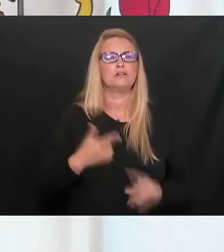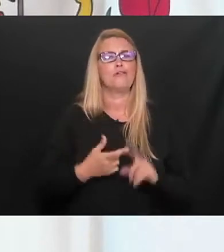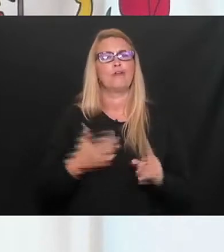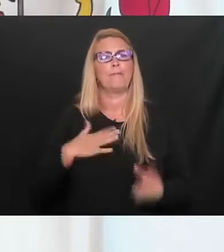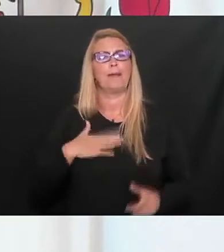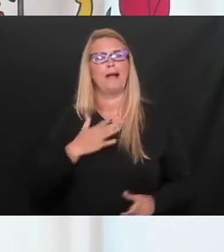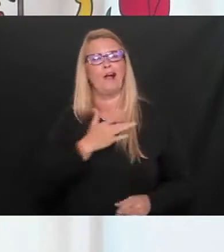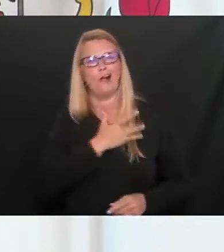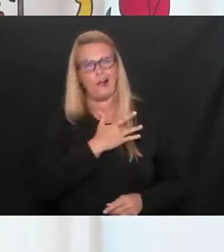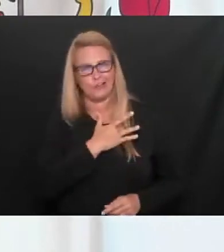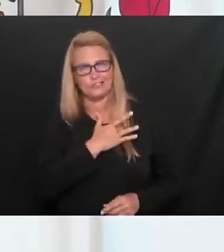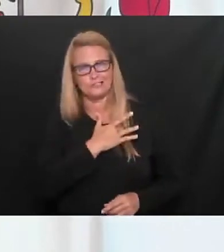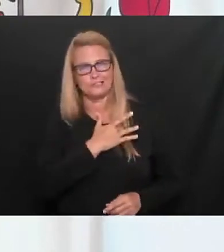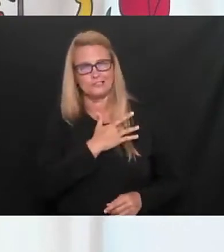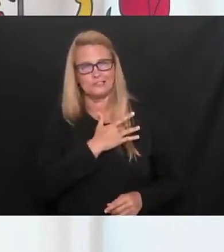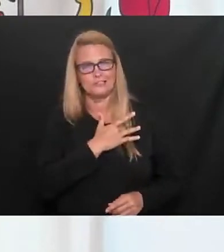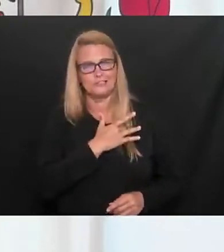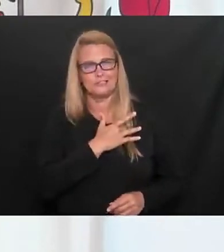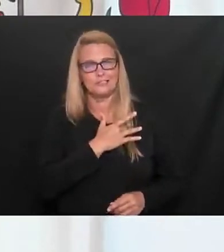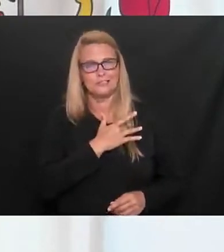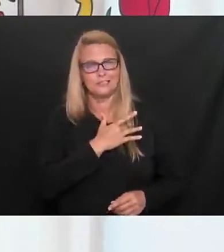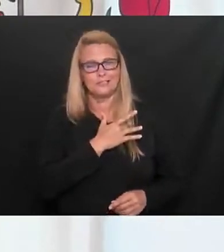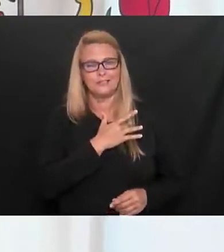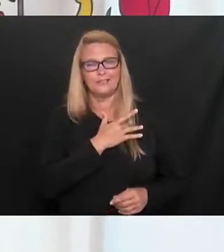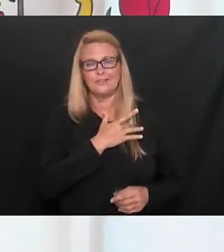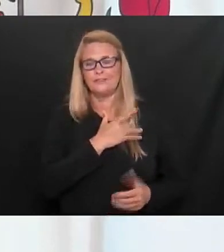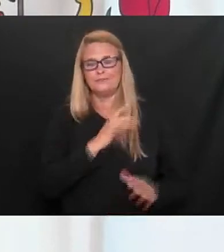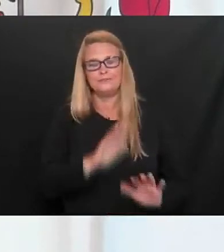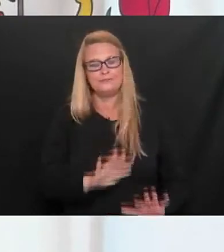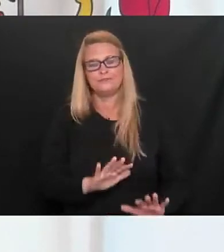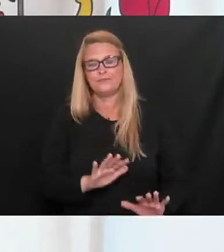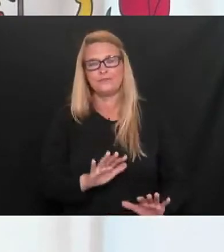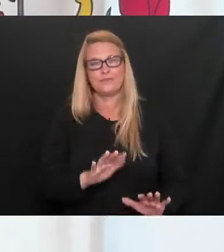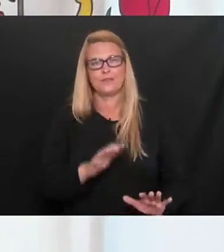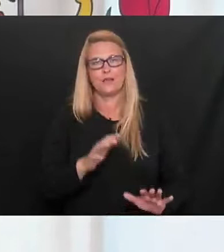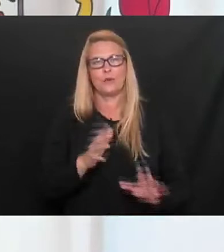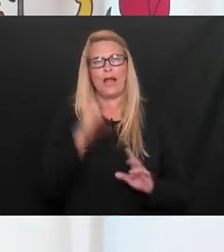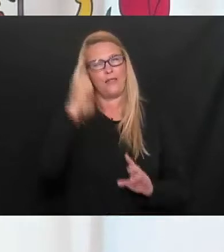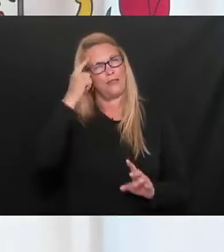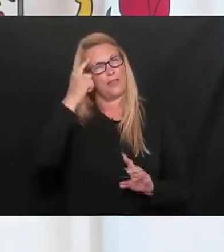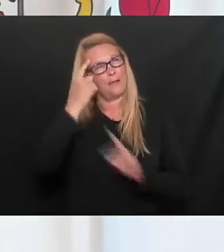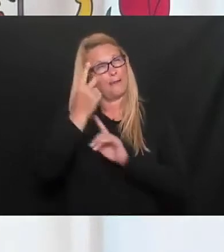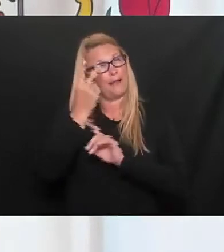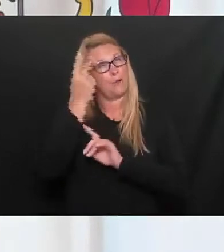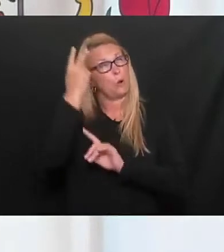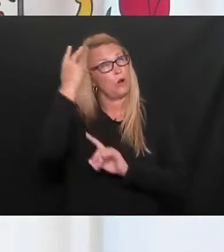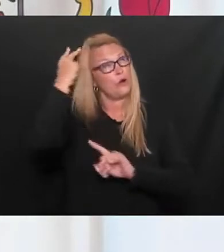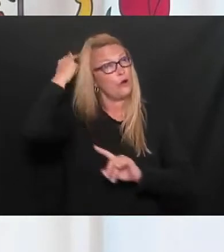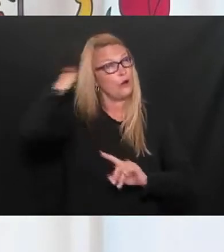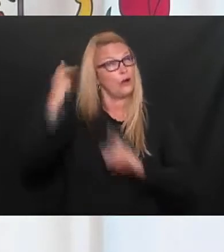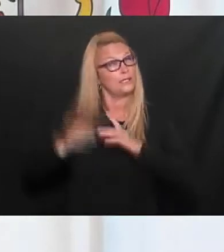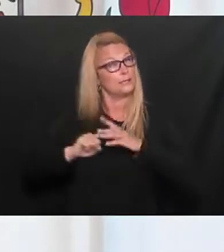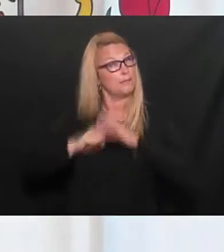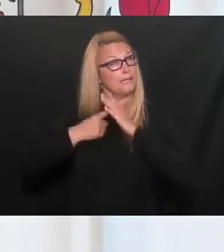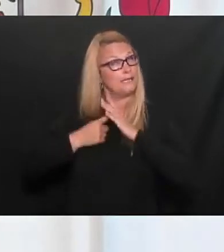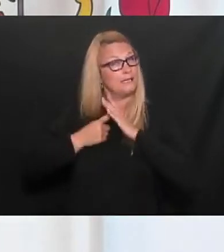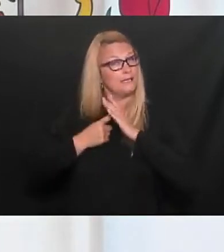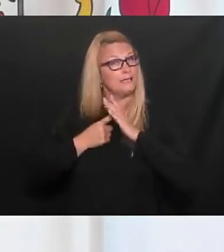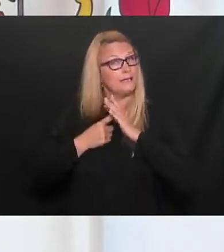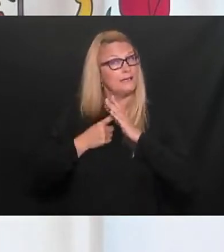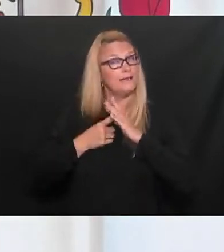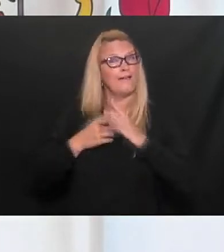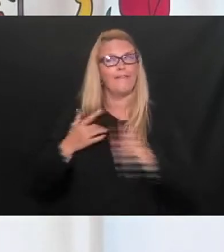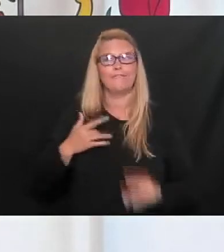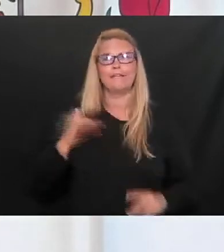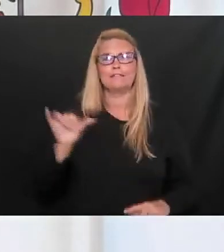it's I go back when all this started, and I can think just like it was